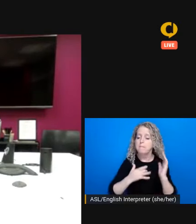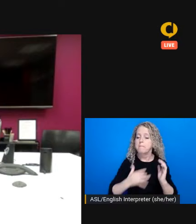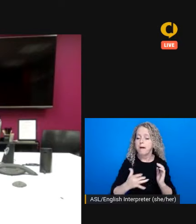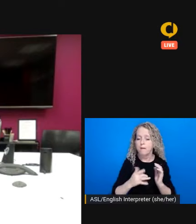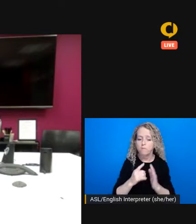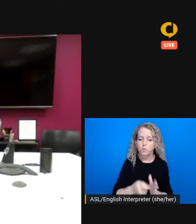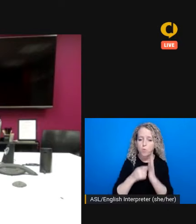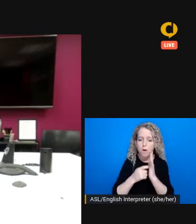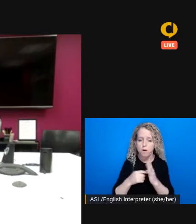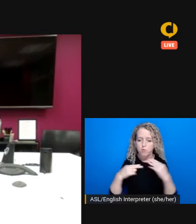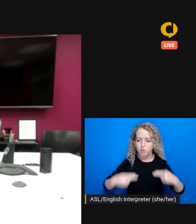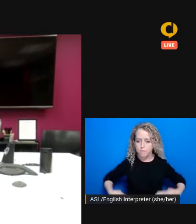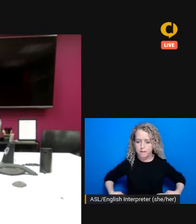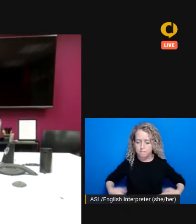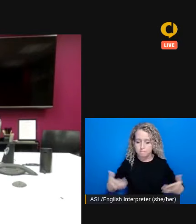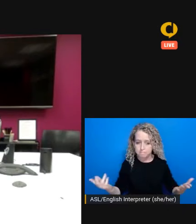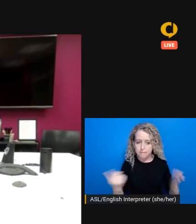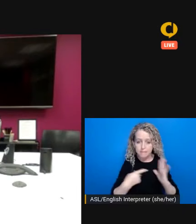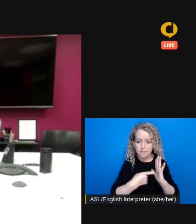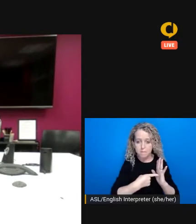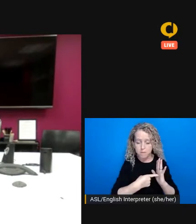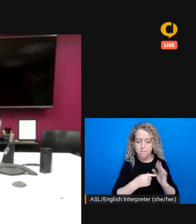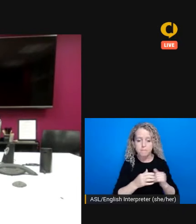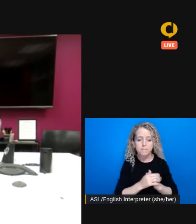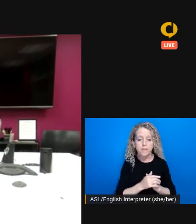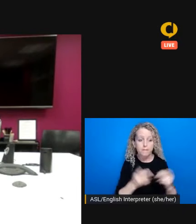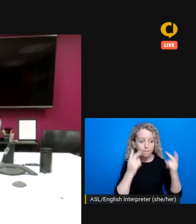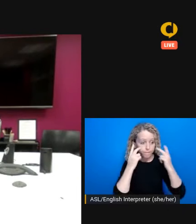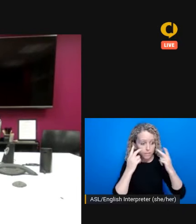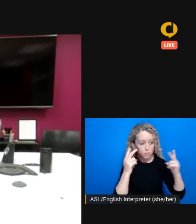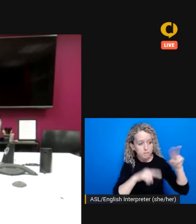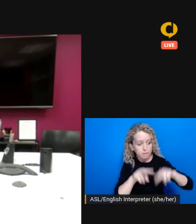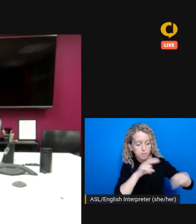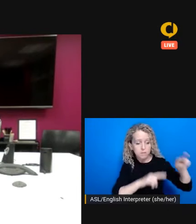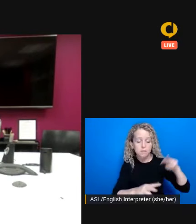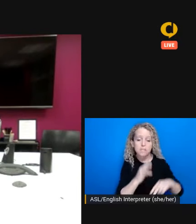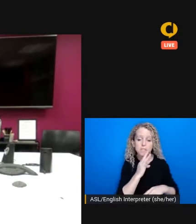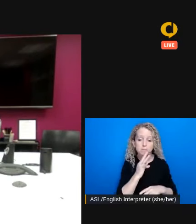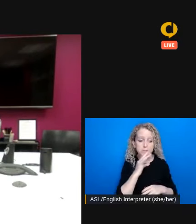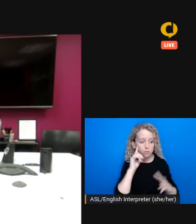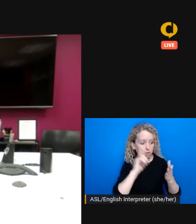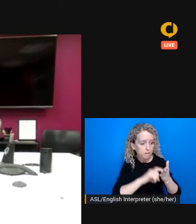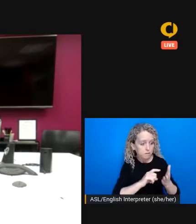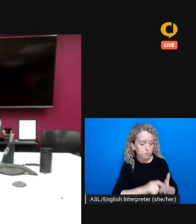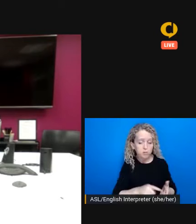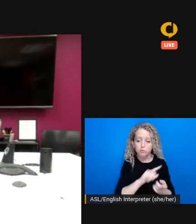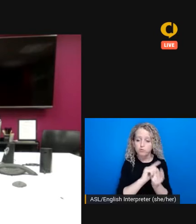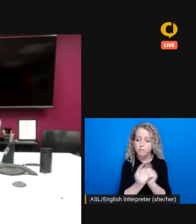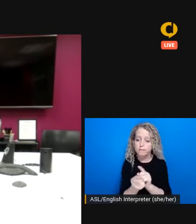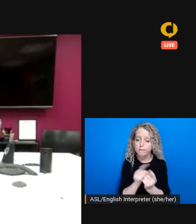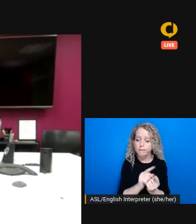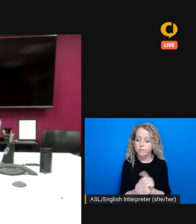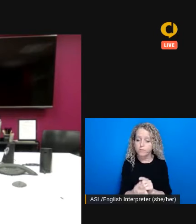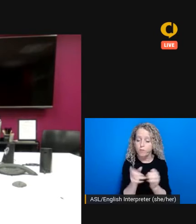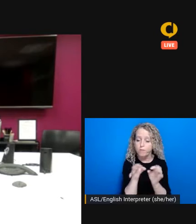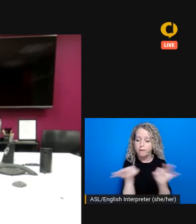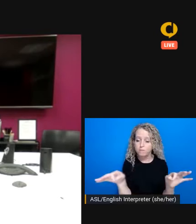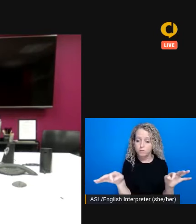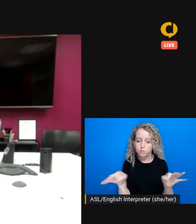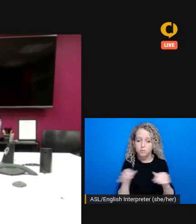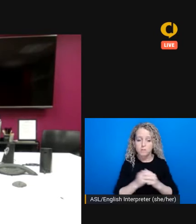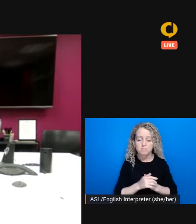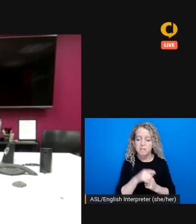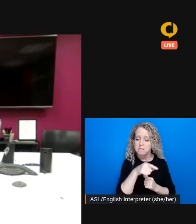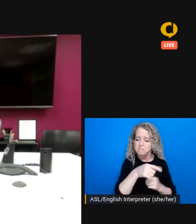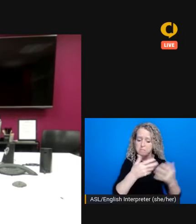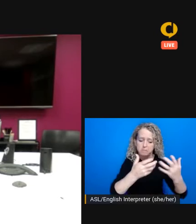Some examples of that include visual perception, speech recognition, translation between languages. And these machines are